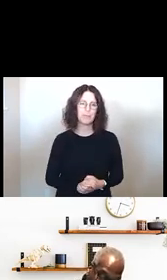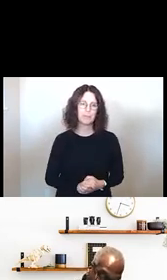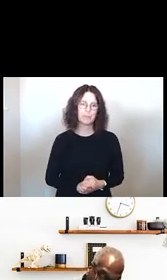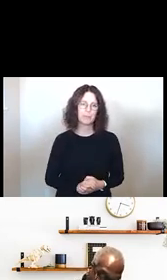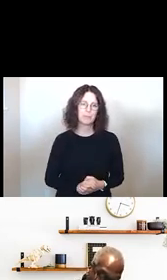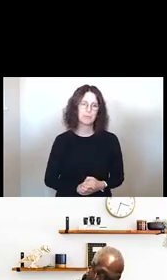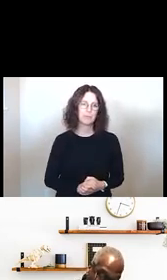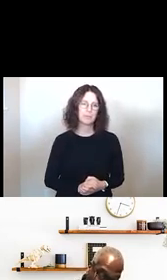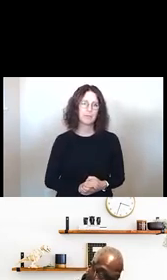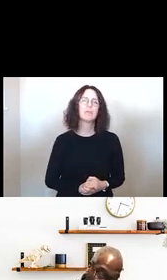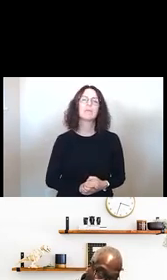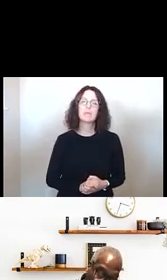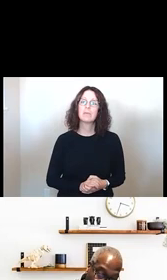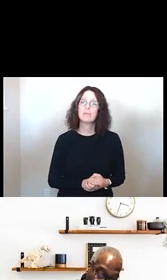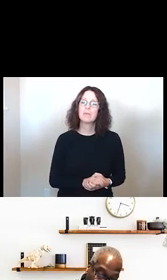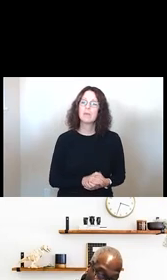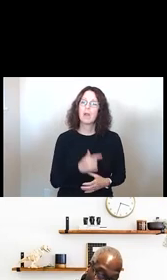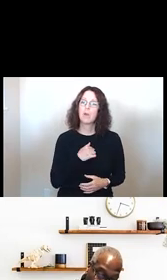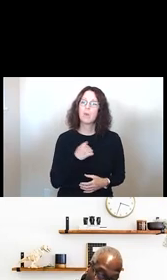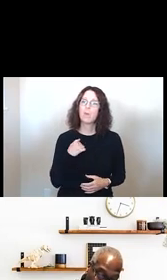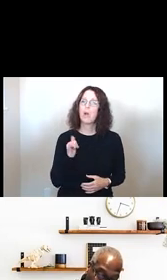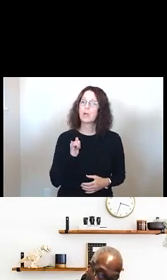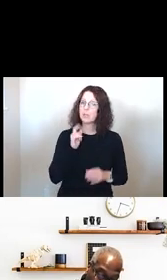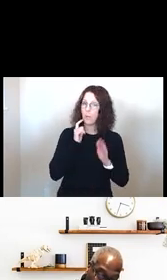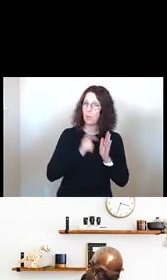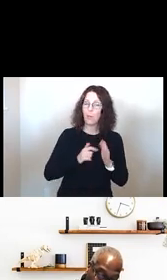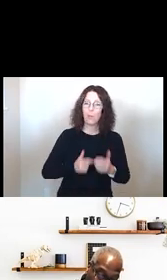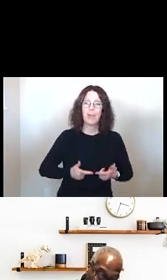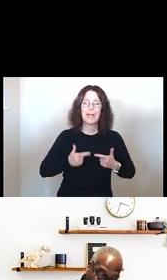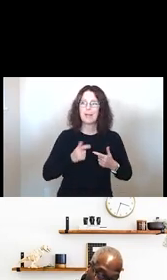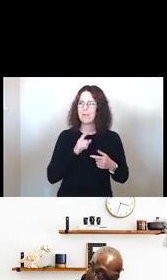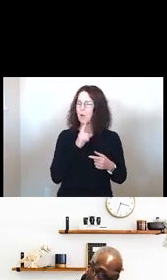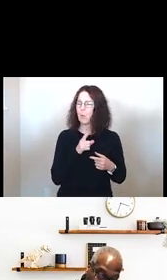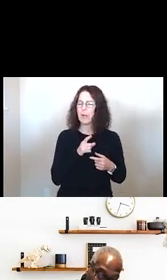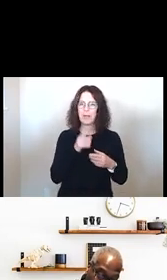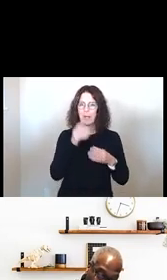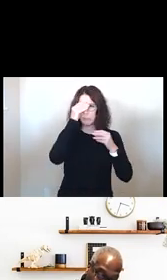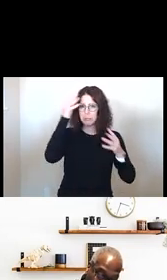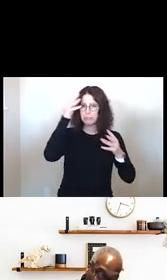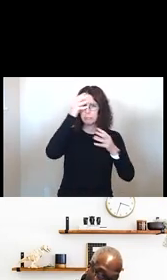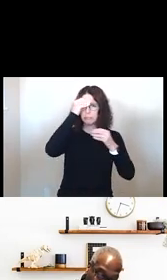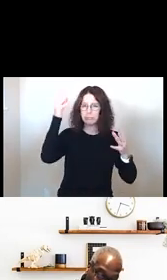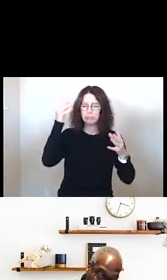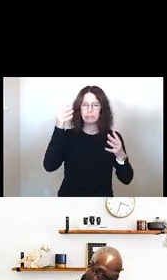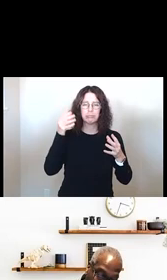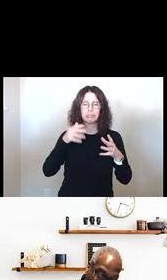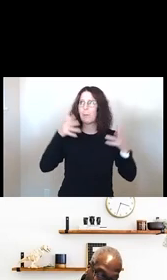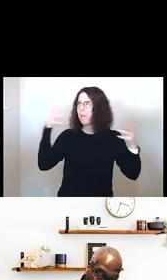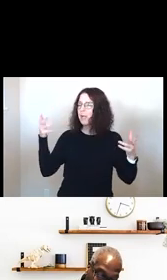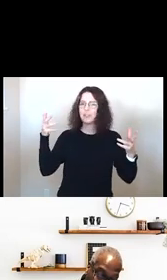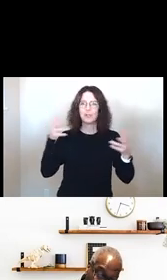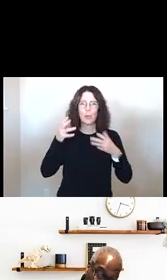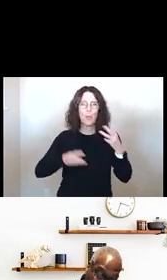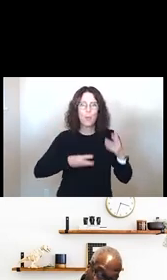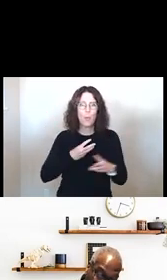But also we recognize that we live in a very data-rich world, which becoming more and more